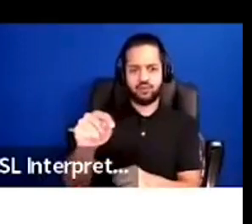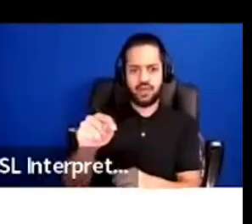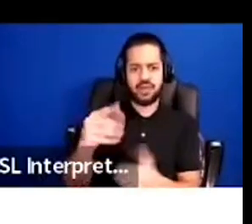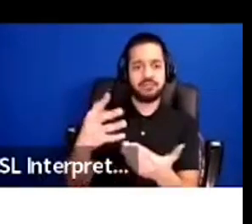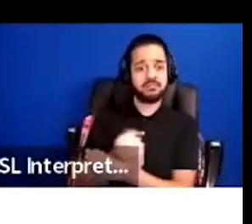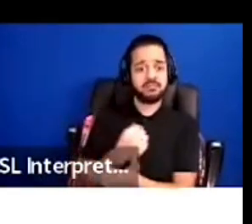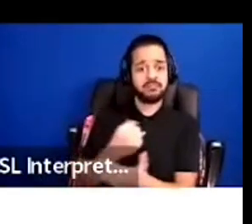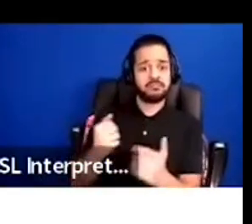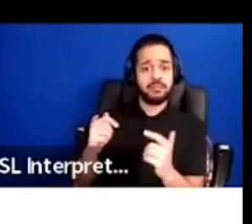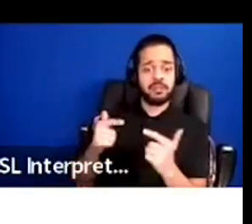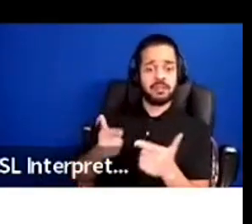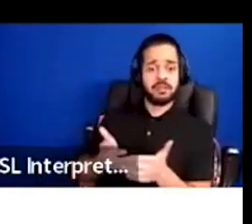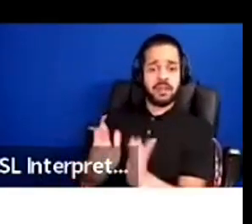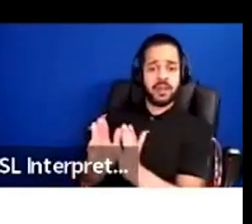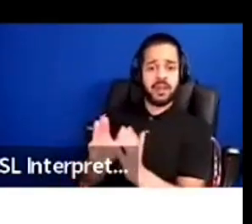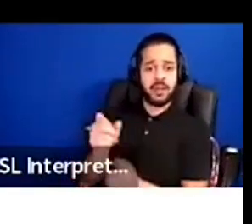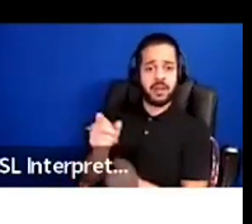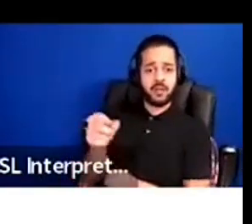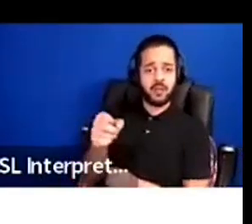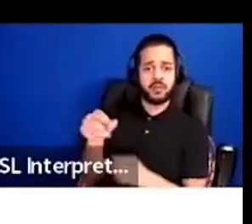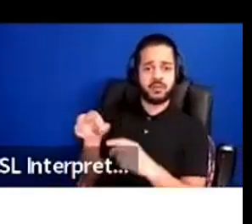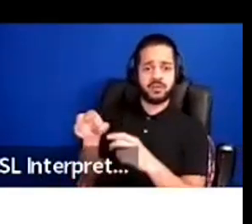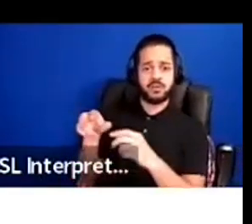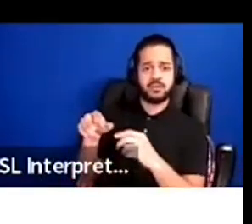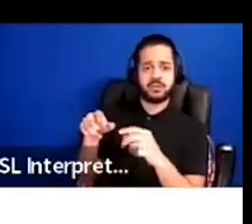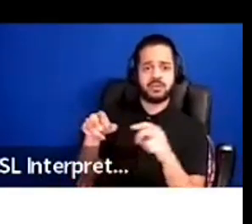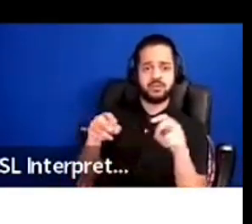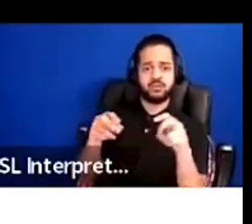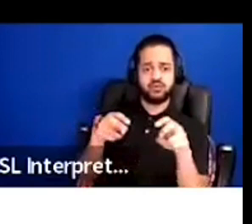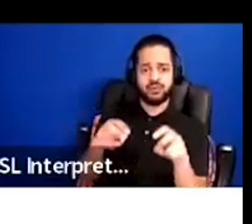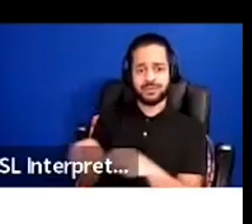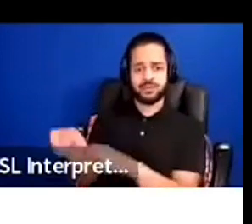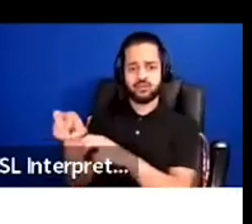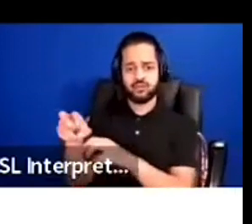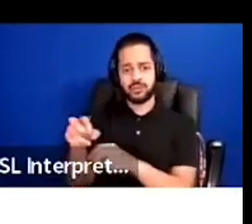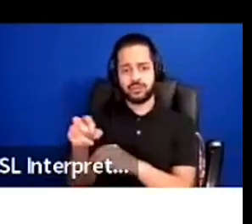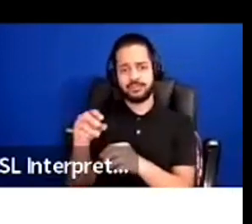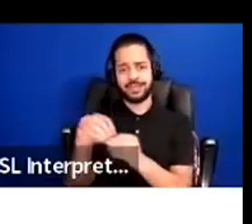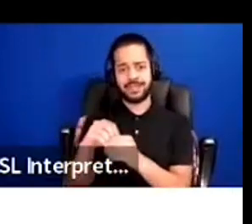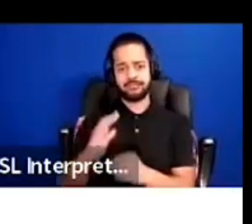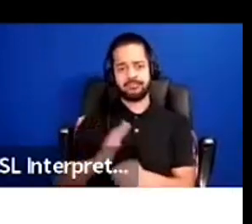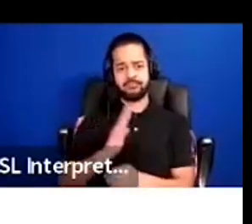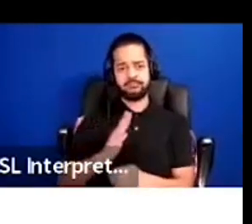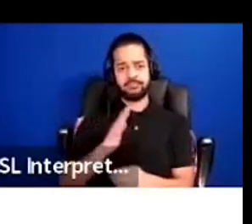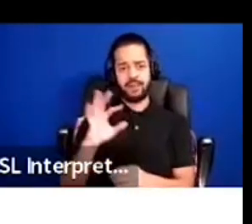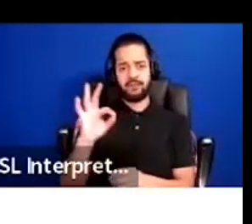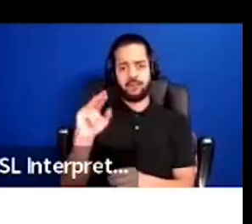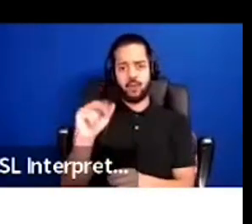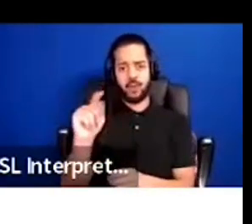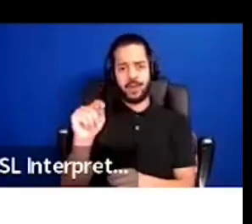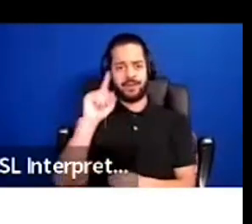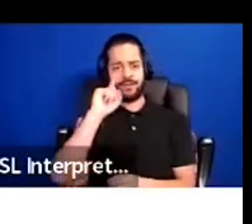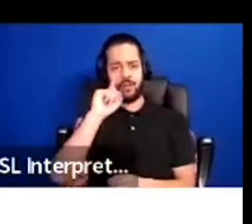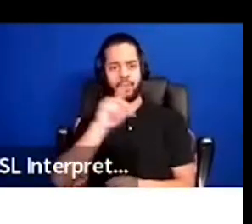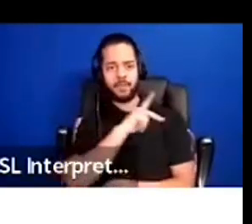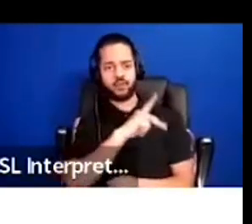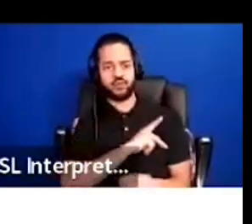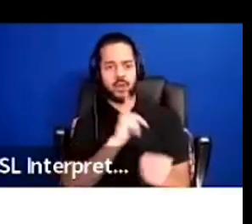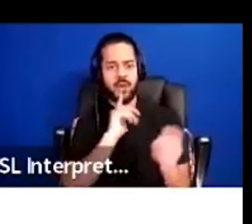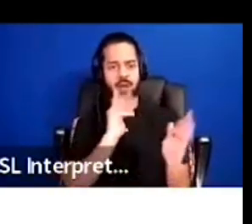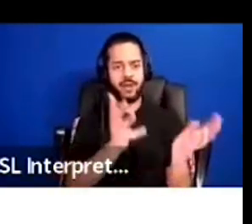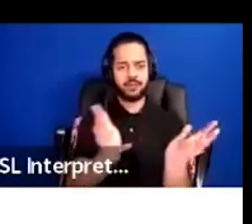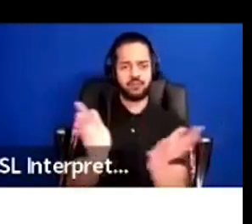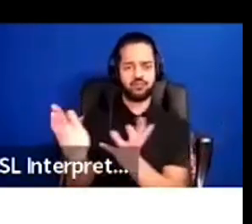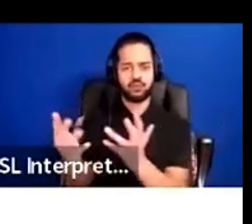to let transition to a format where we can have conversations with each other, obviously in smaller